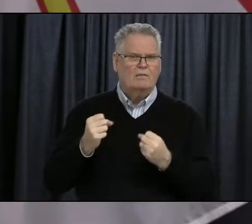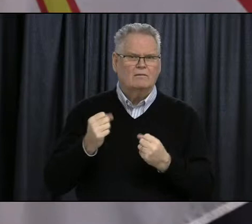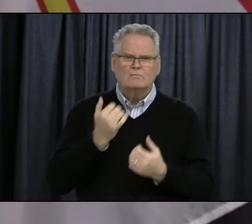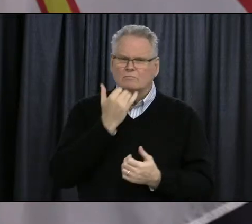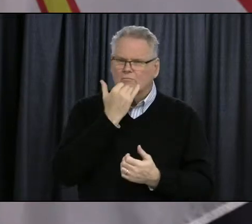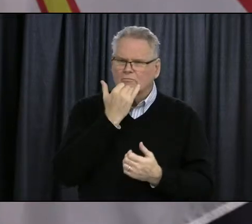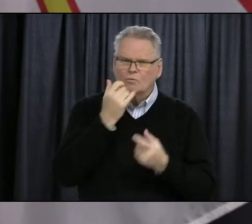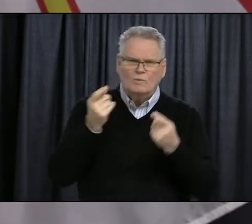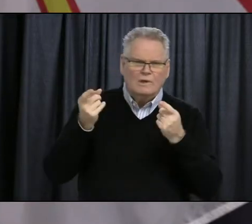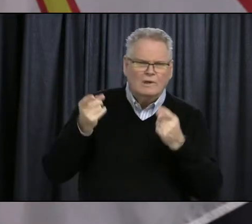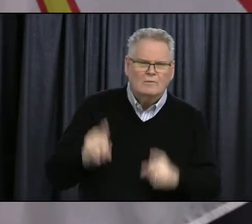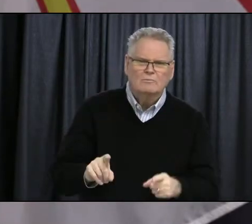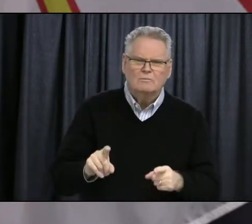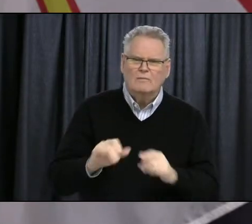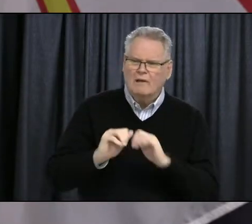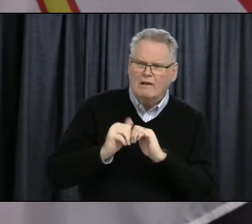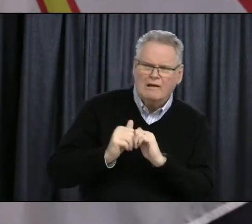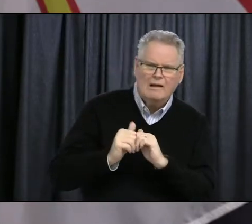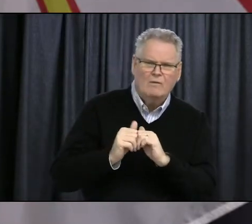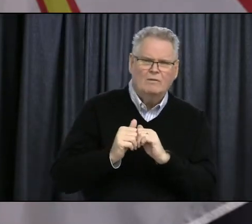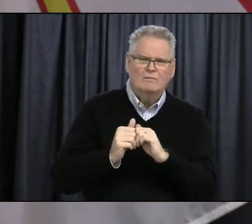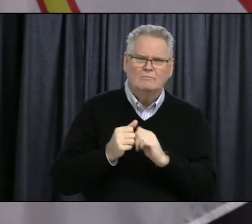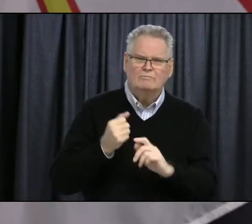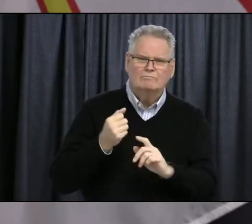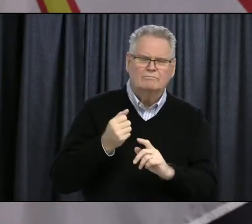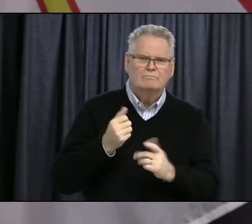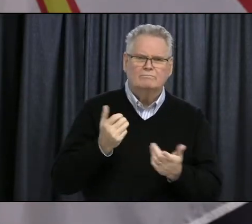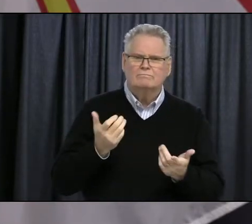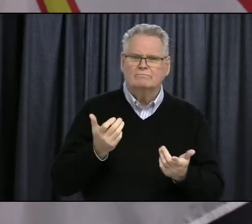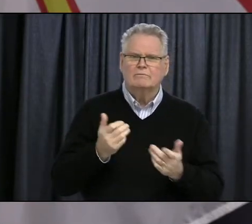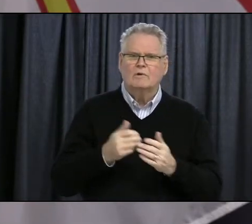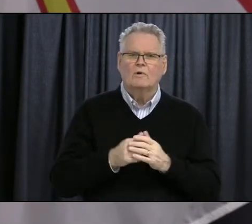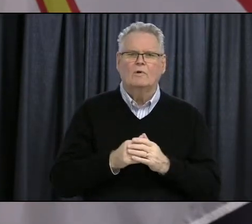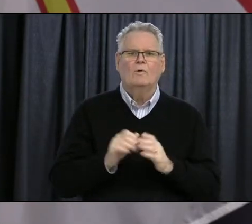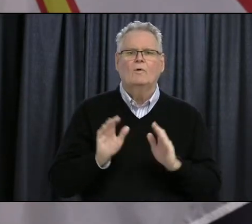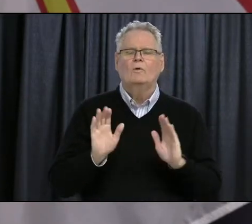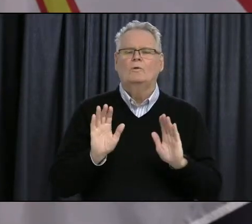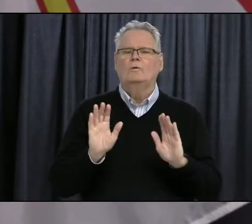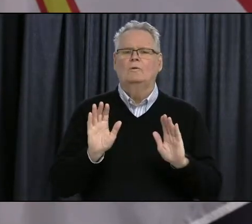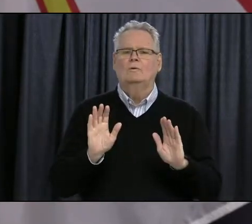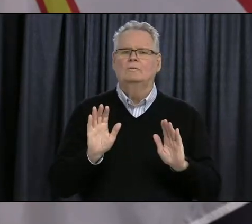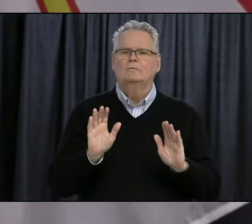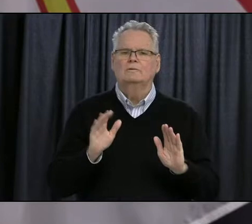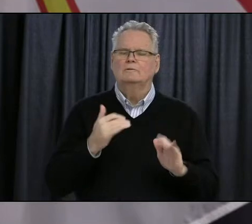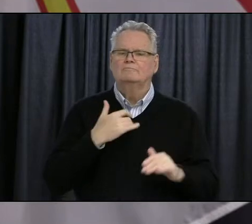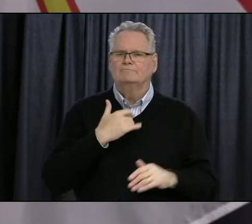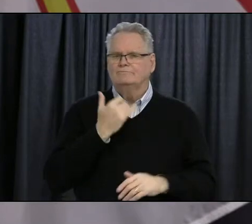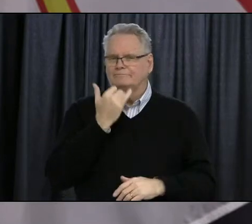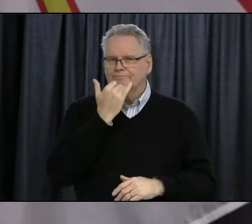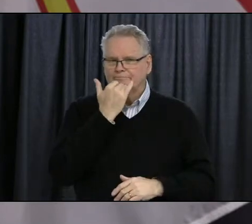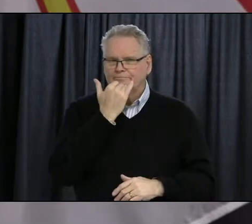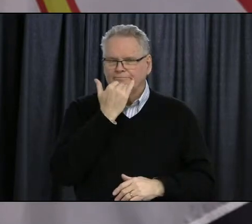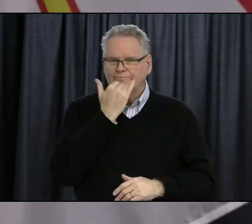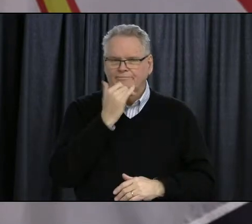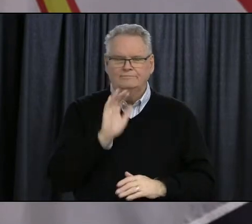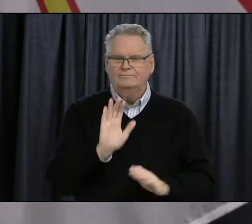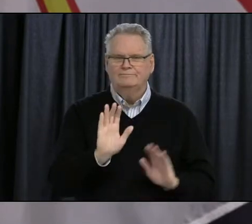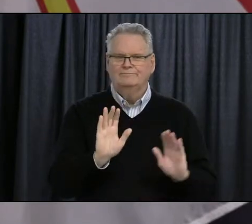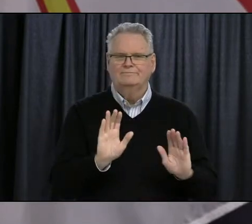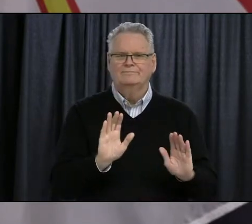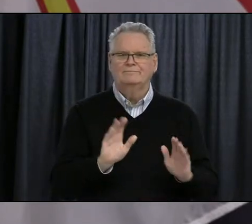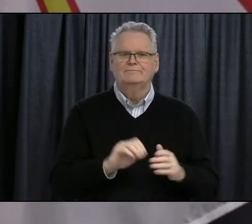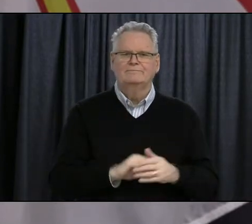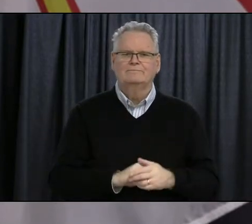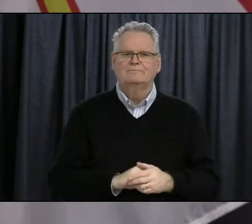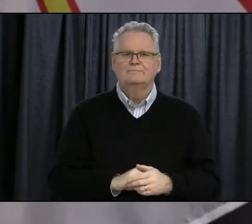So the cold chain break actually happened during the transport of the vaccine from the Gander Depot to